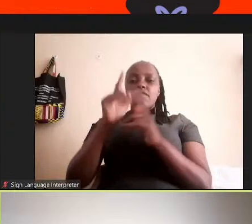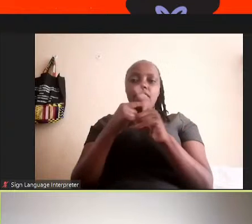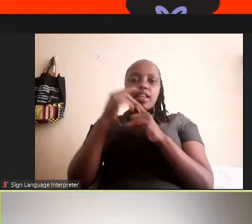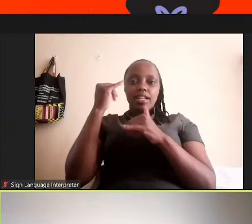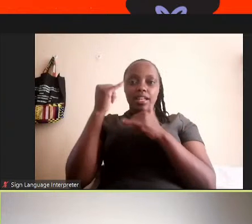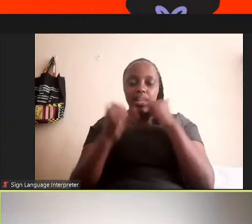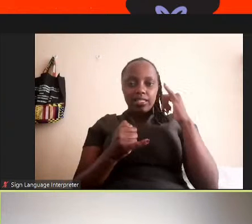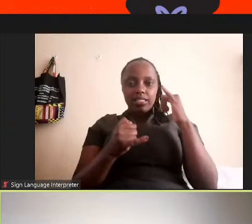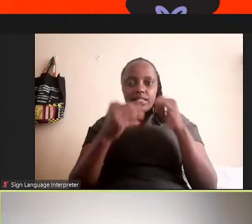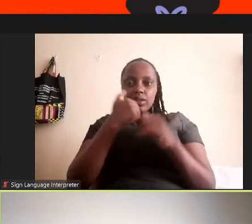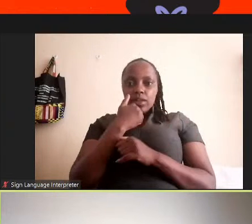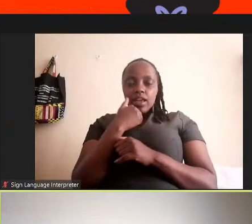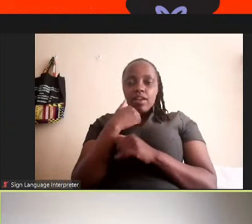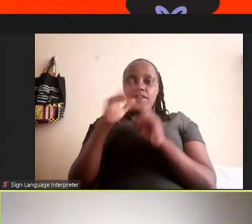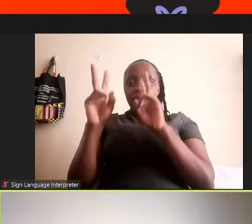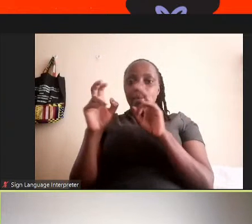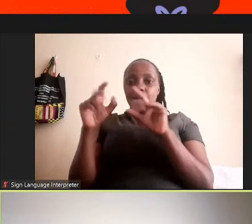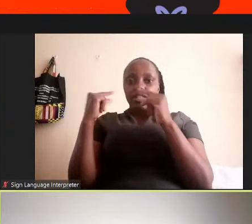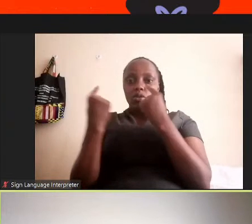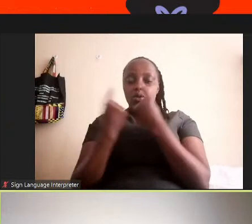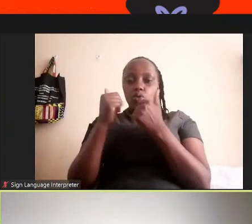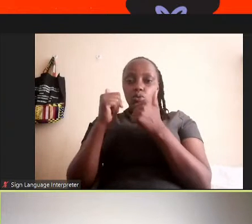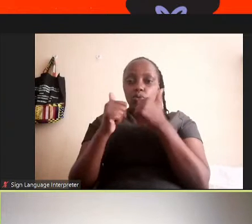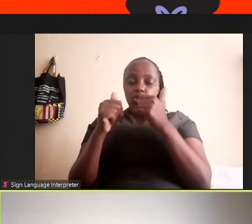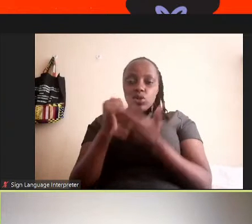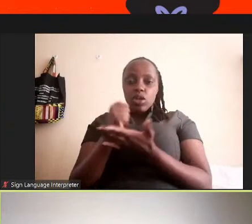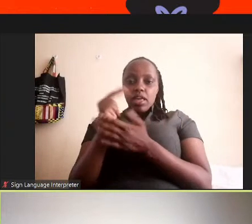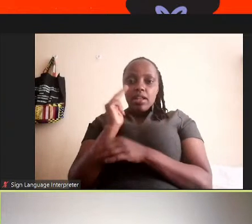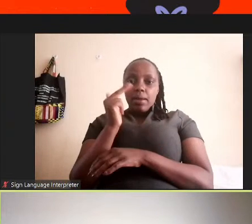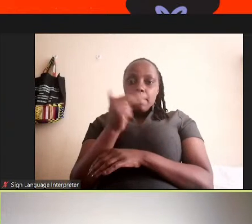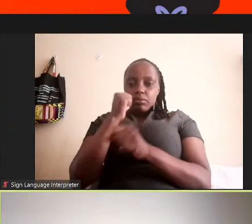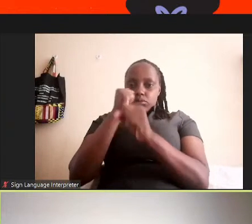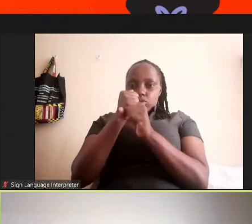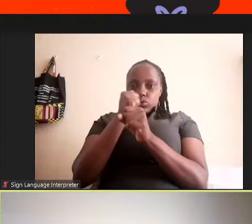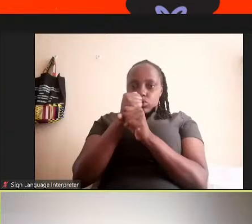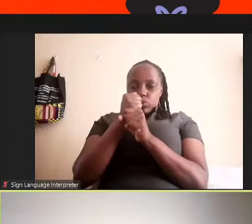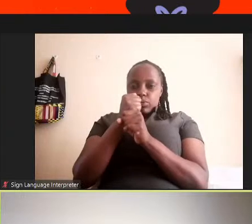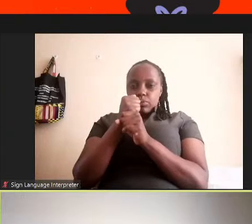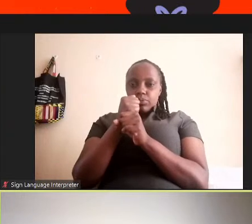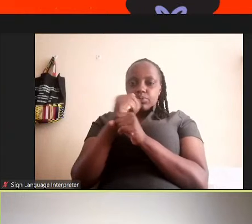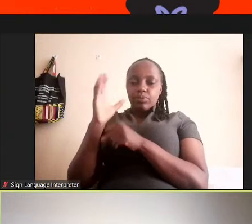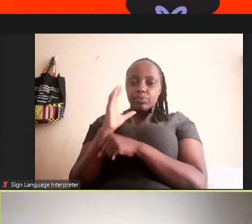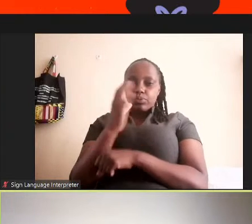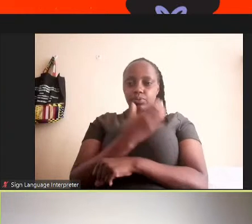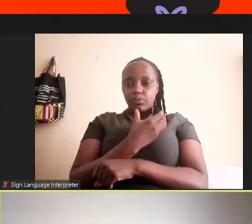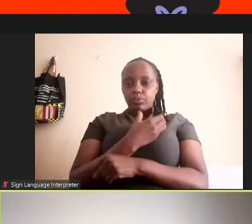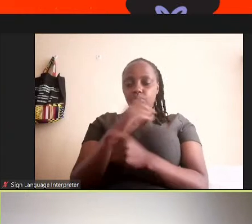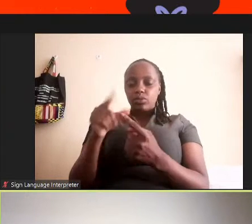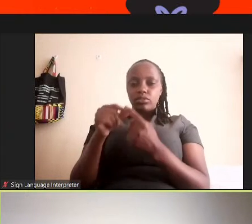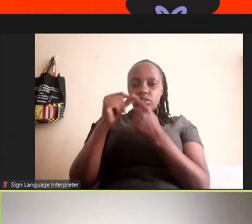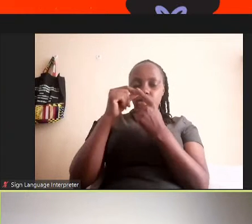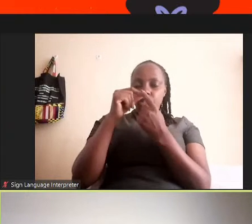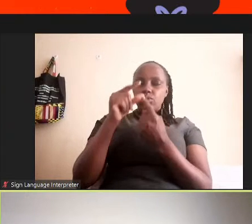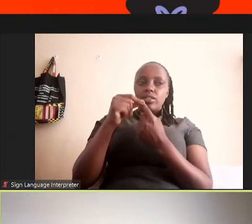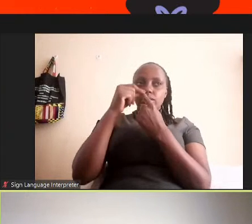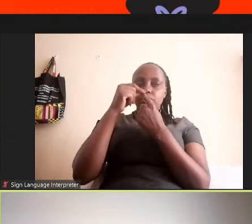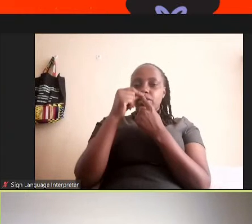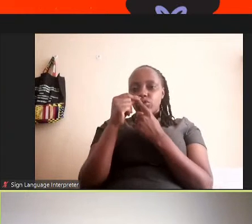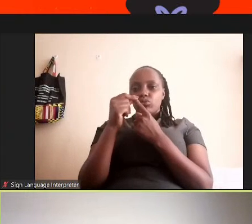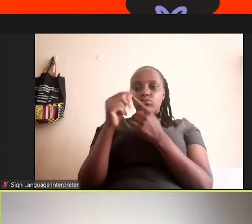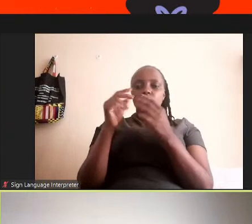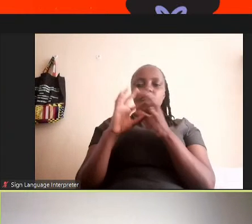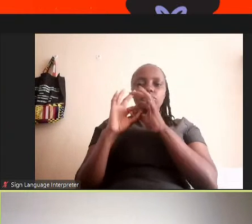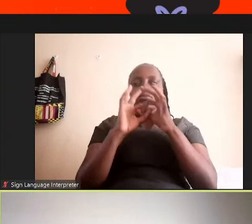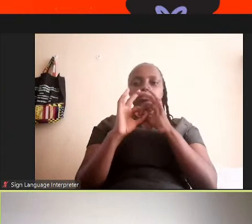it's the thematic groups are going to help us to work with committee special rapporteurs. The committee